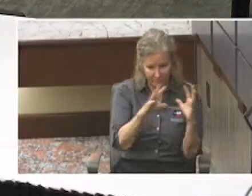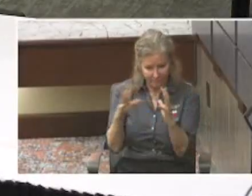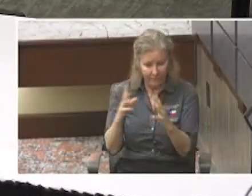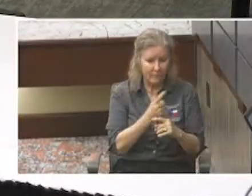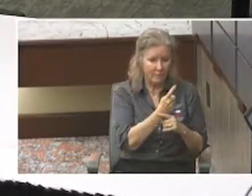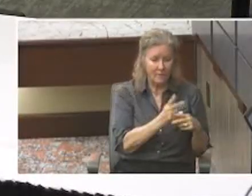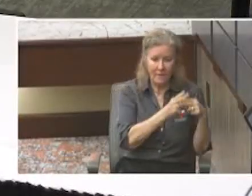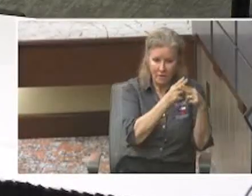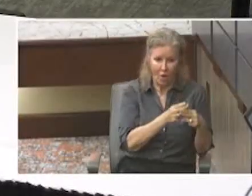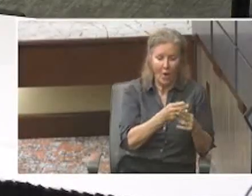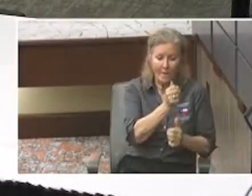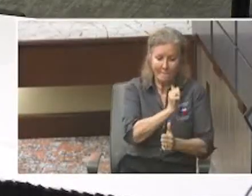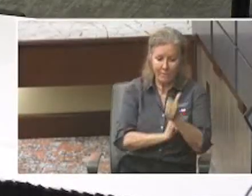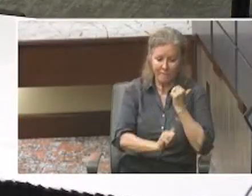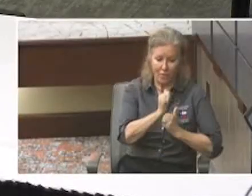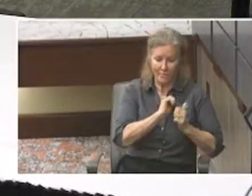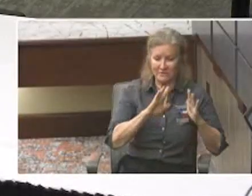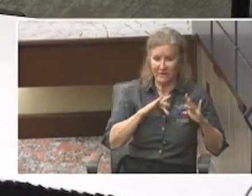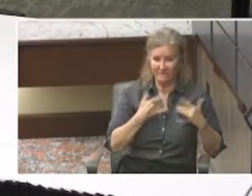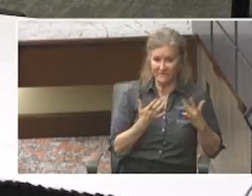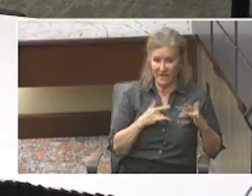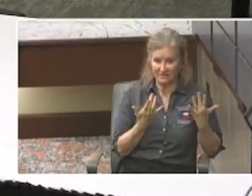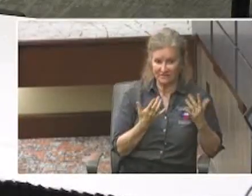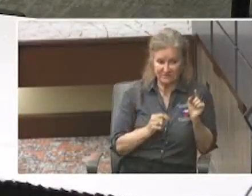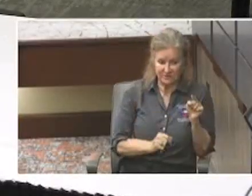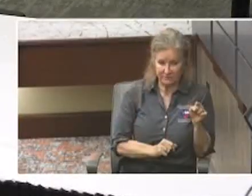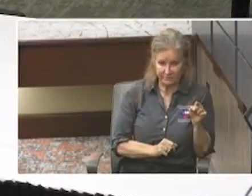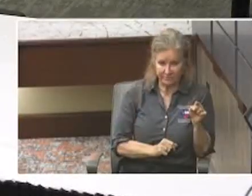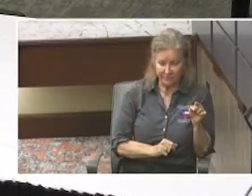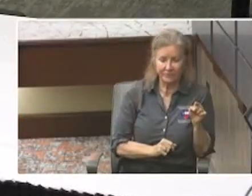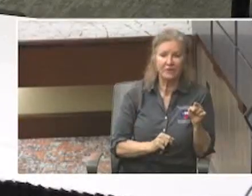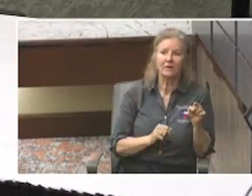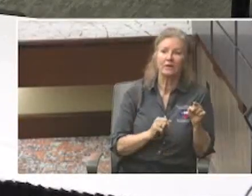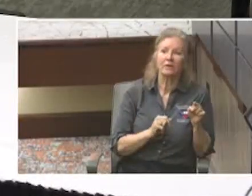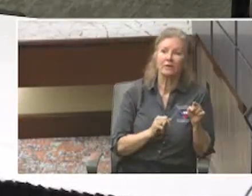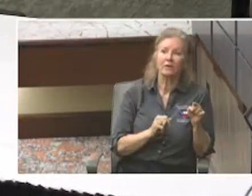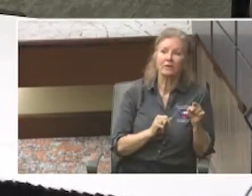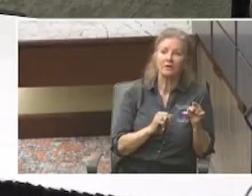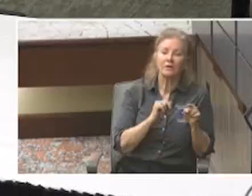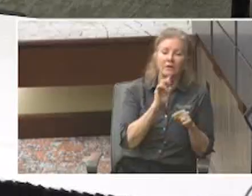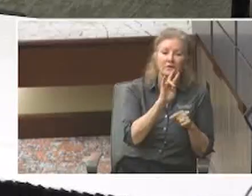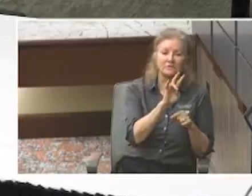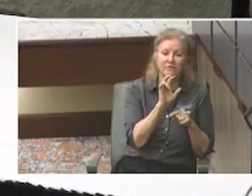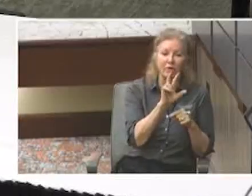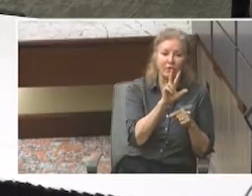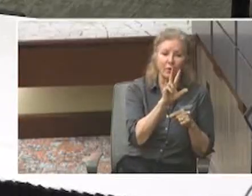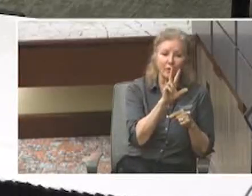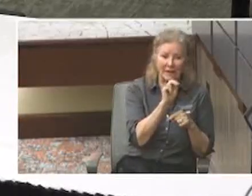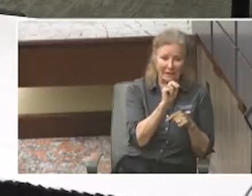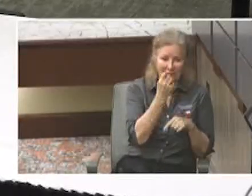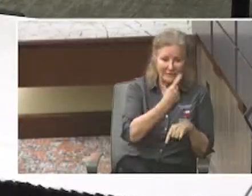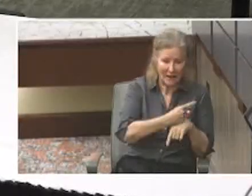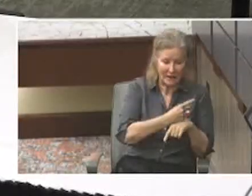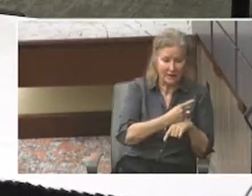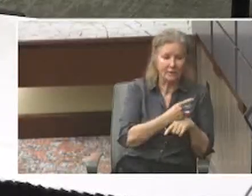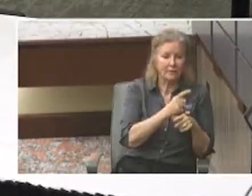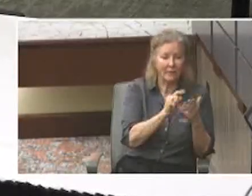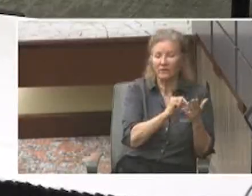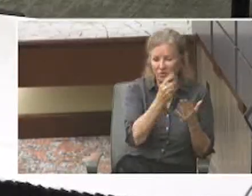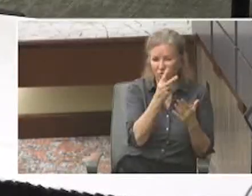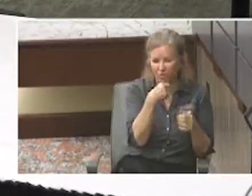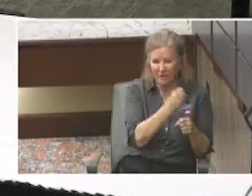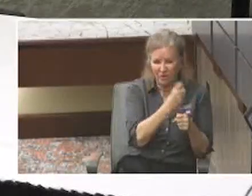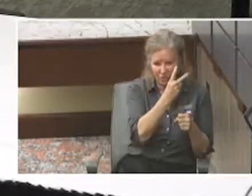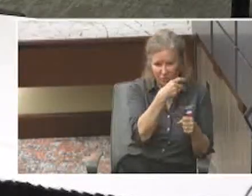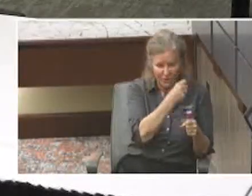call performance events. And over a 730-day period, which is 2 years